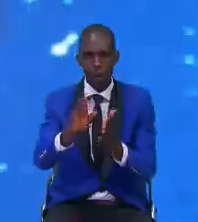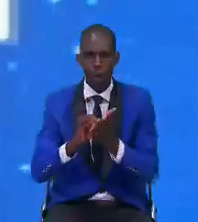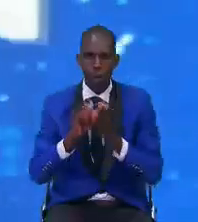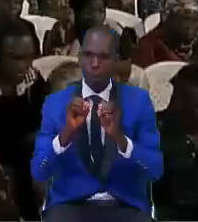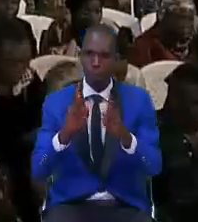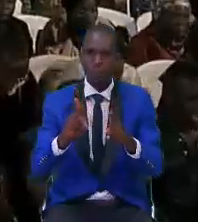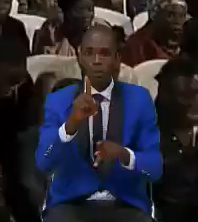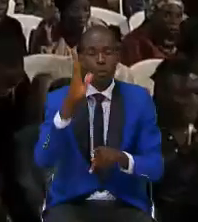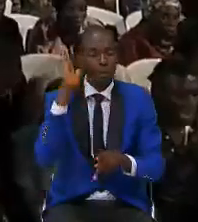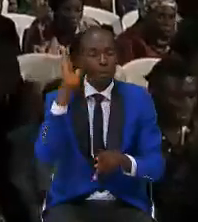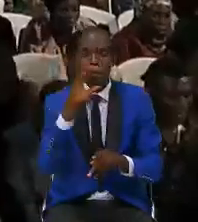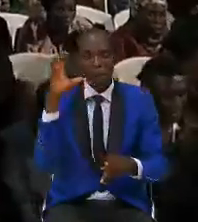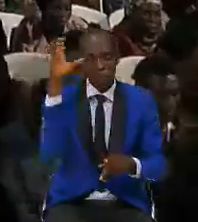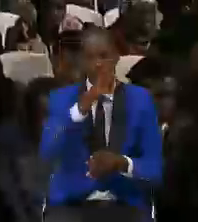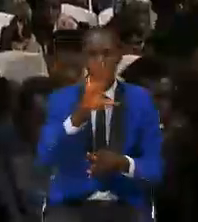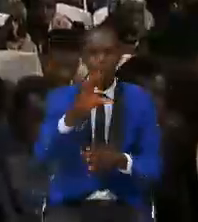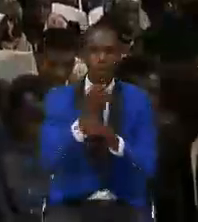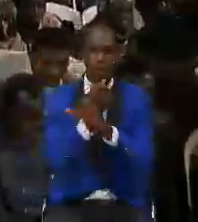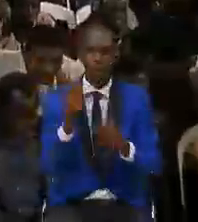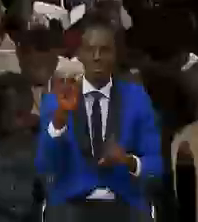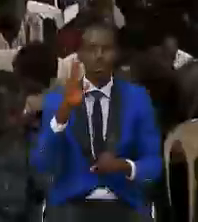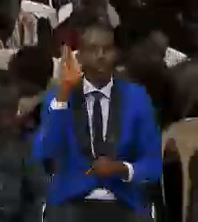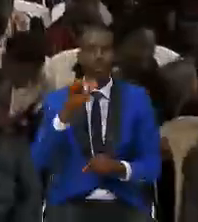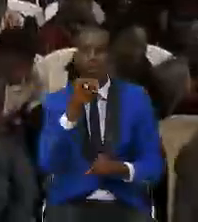miss your chance. You'll not miss your